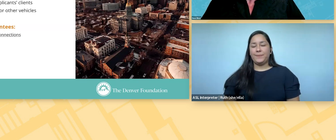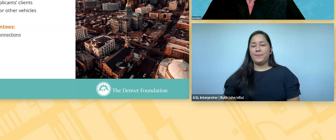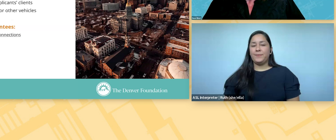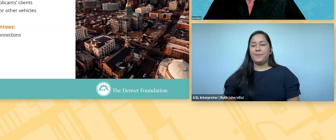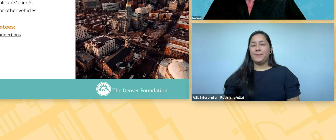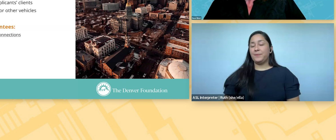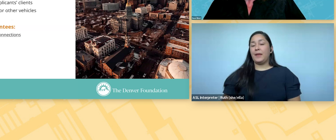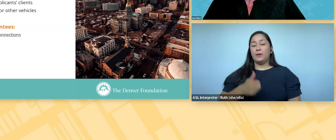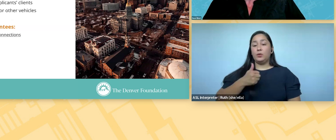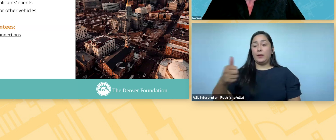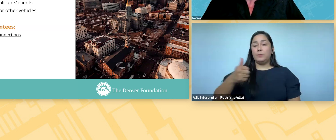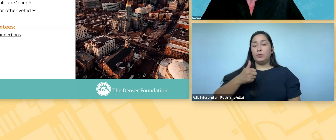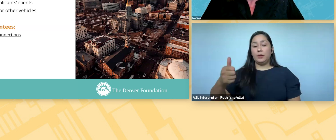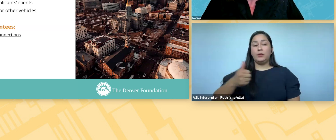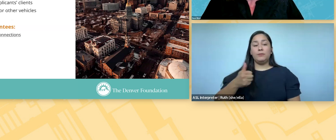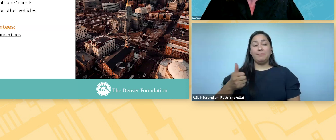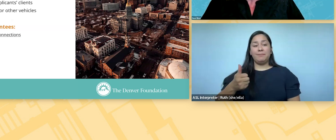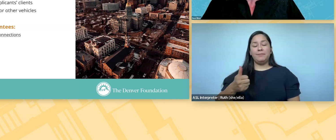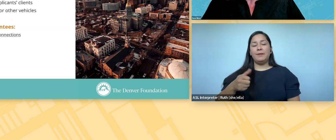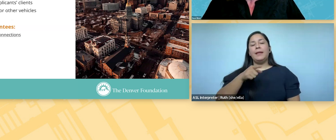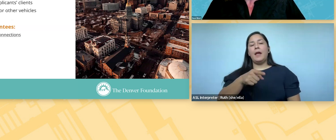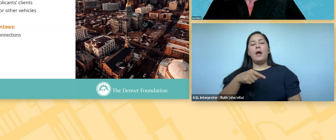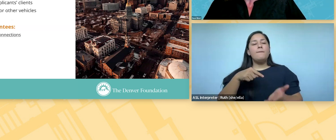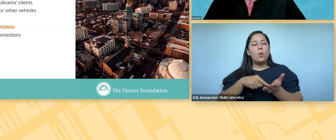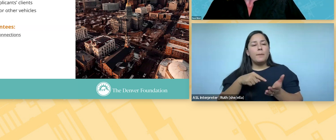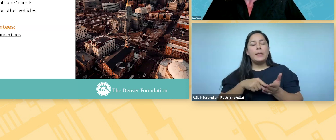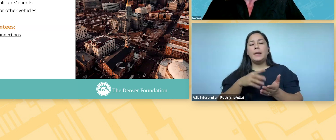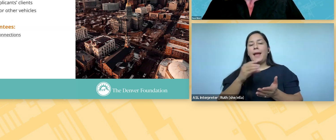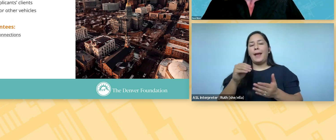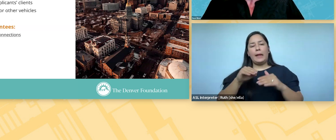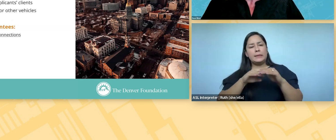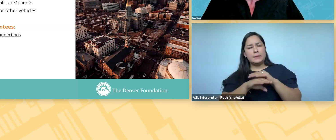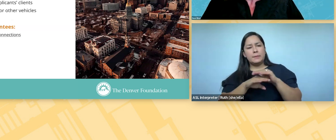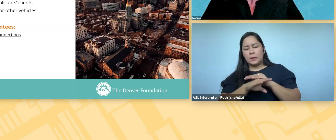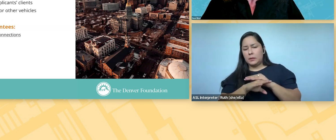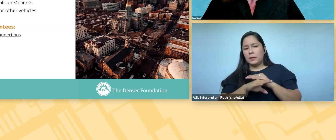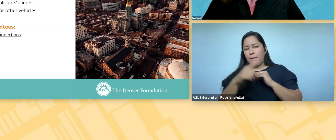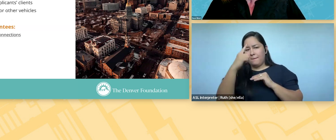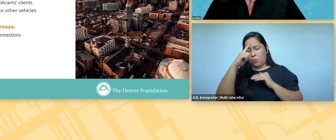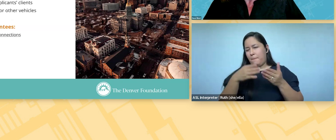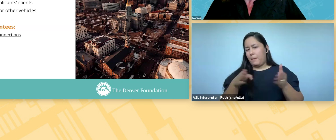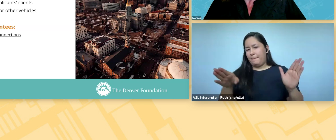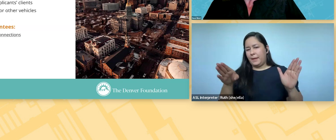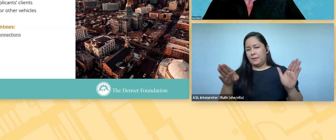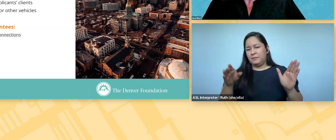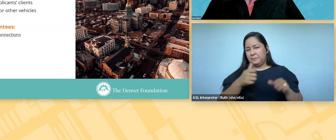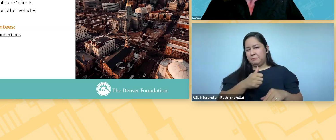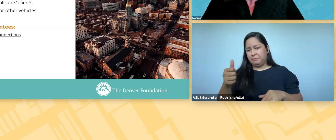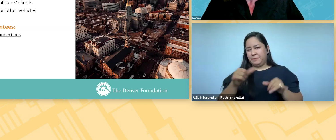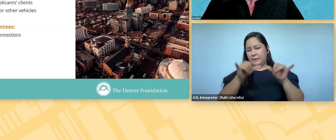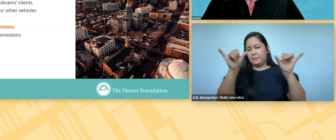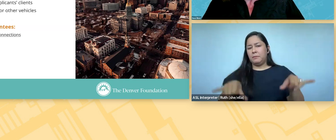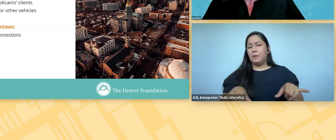And then in transportation, this is about affordability and accessibility of the public transit system. It does not include